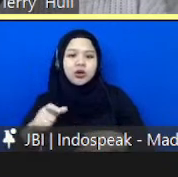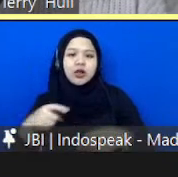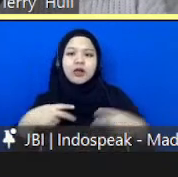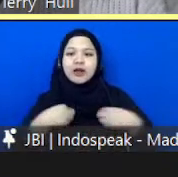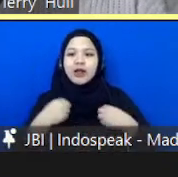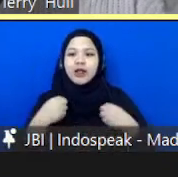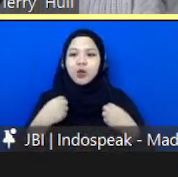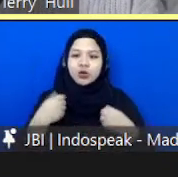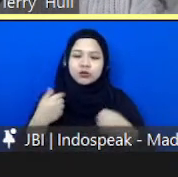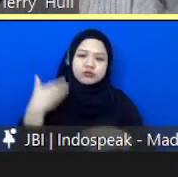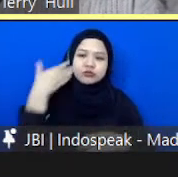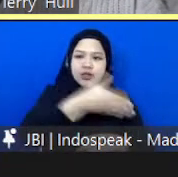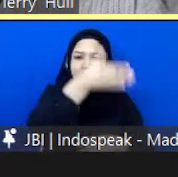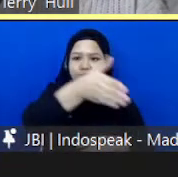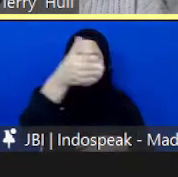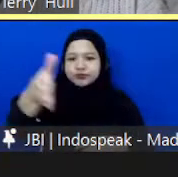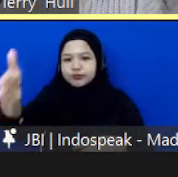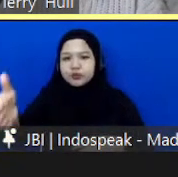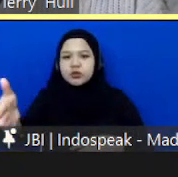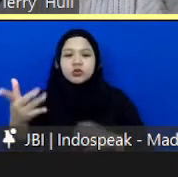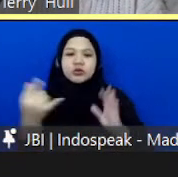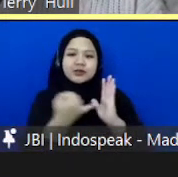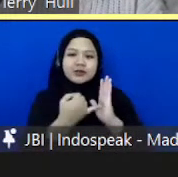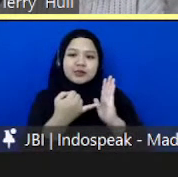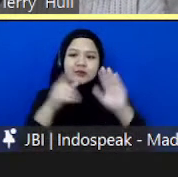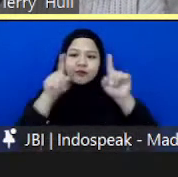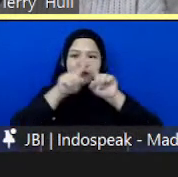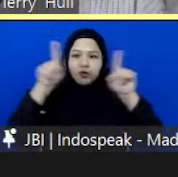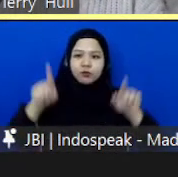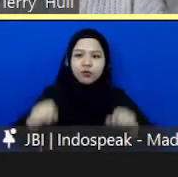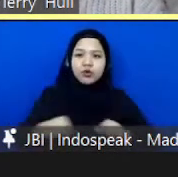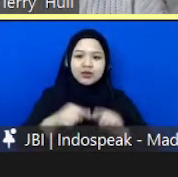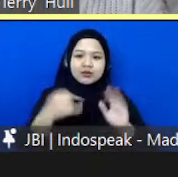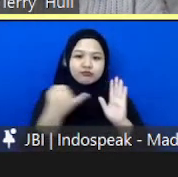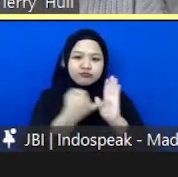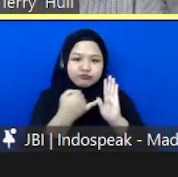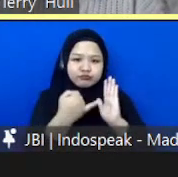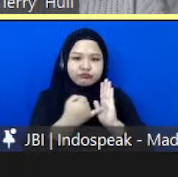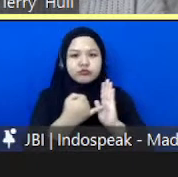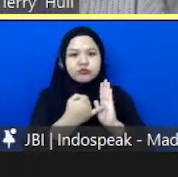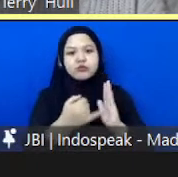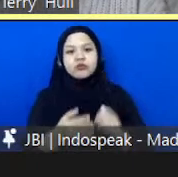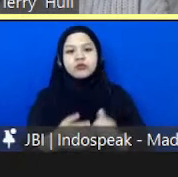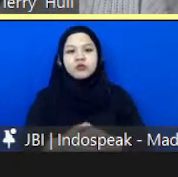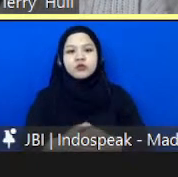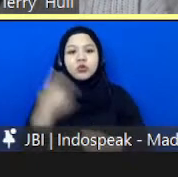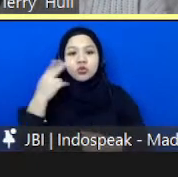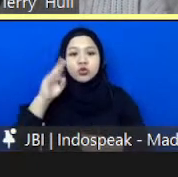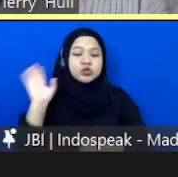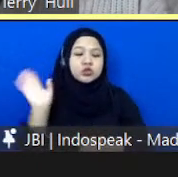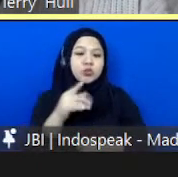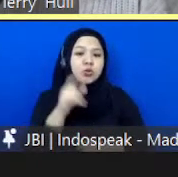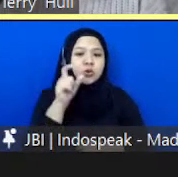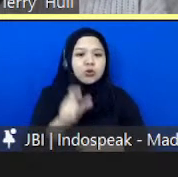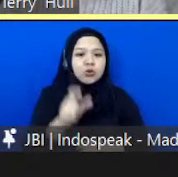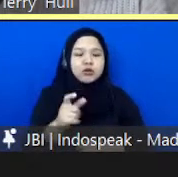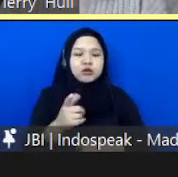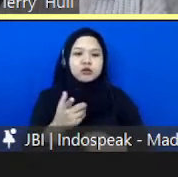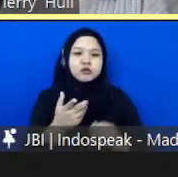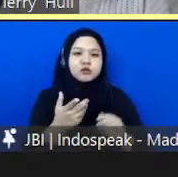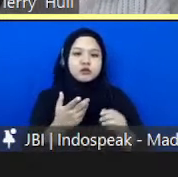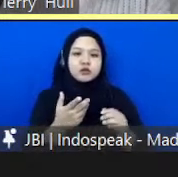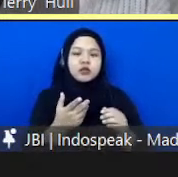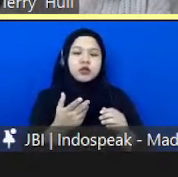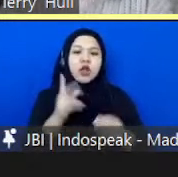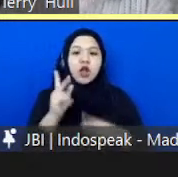fill in the forms for anyone who hadn't been able to do the form by the digital